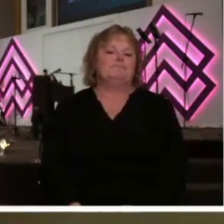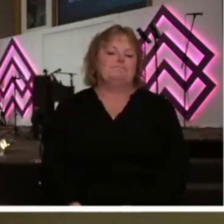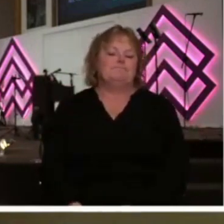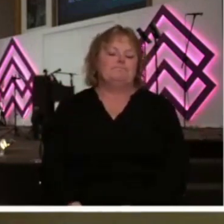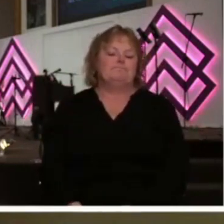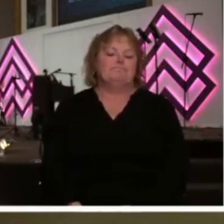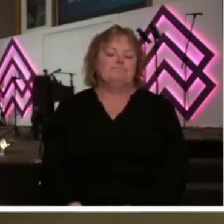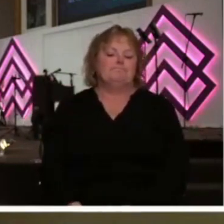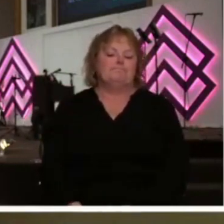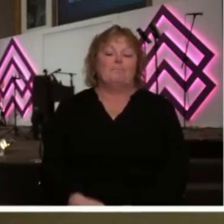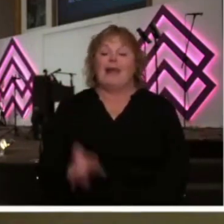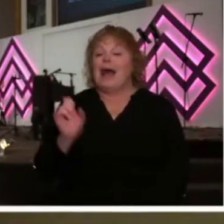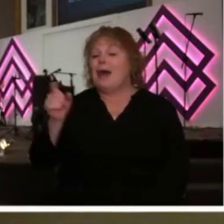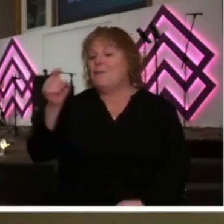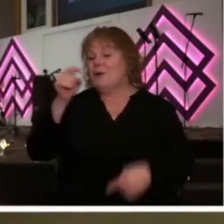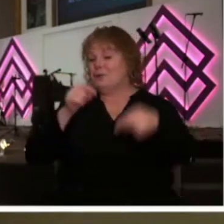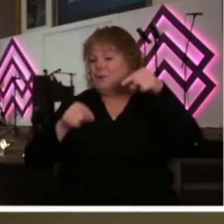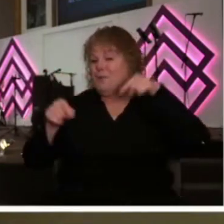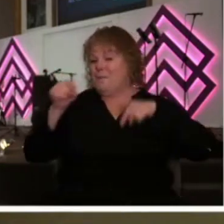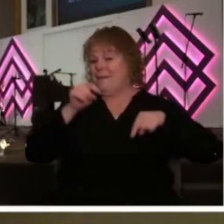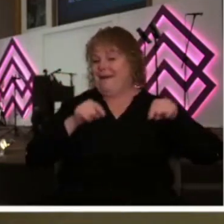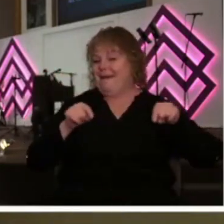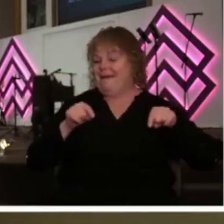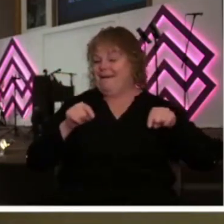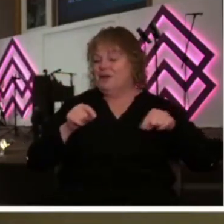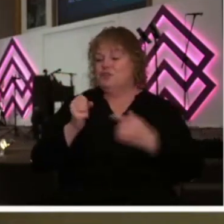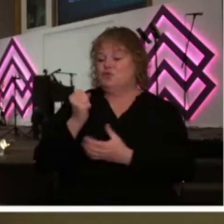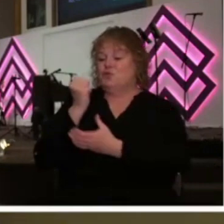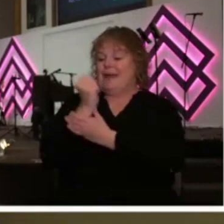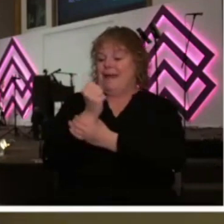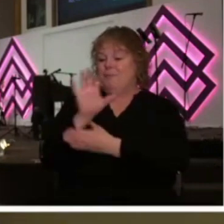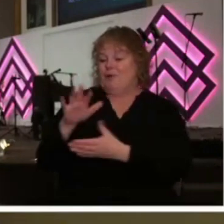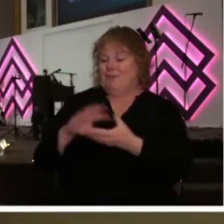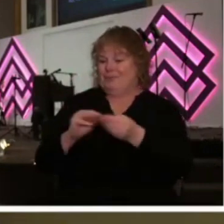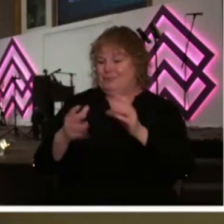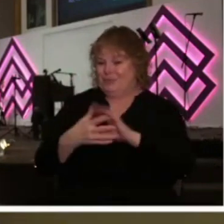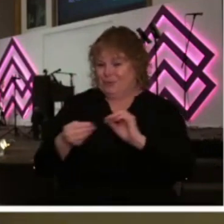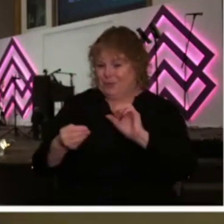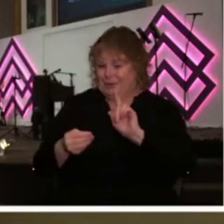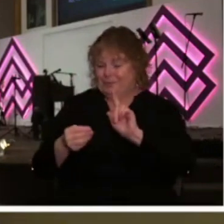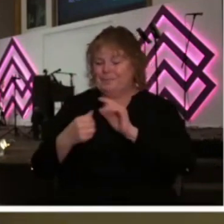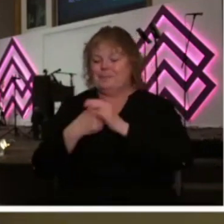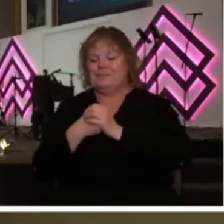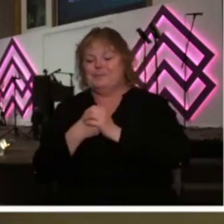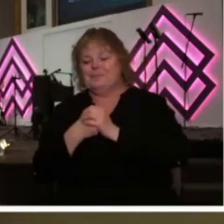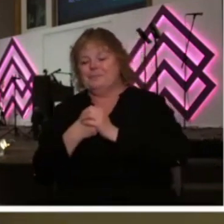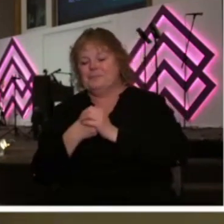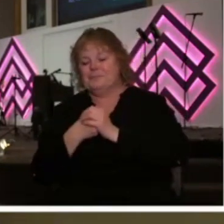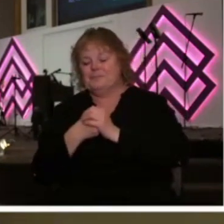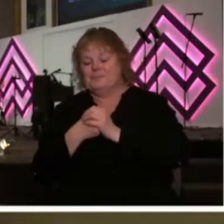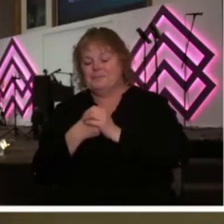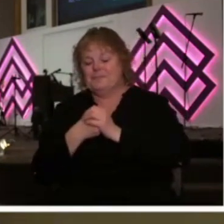back to the very beginning of Abraham's story so I can connect these dots as we get ready to conclude.